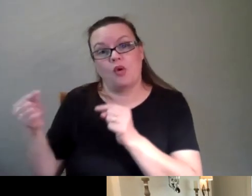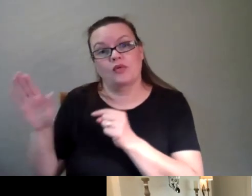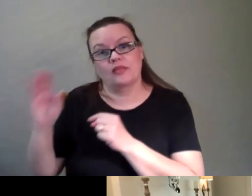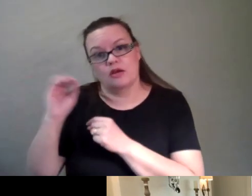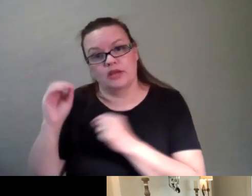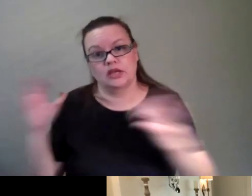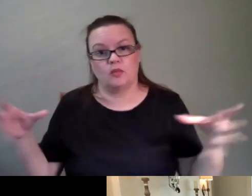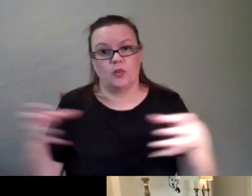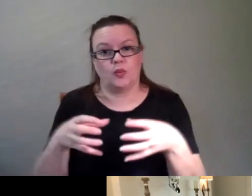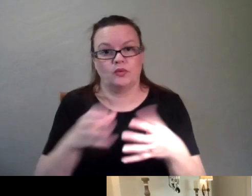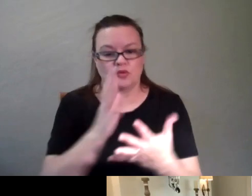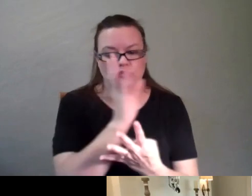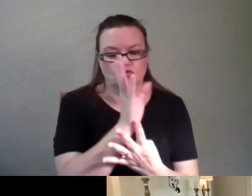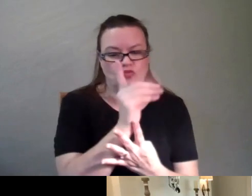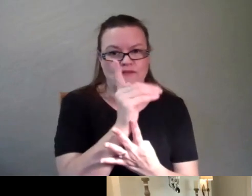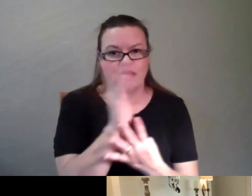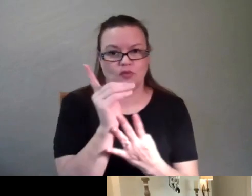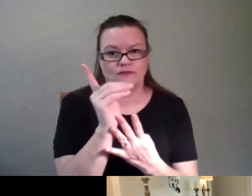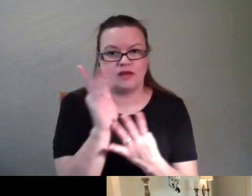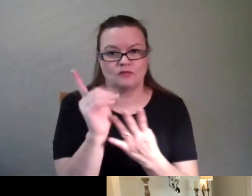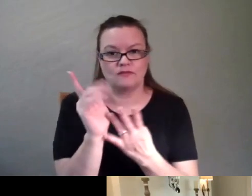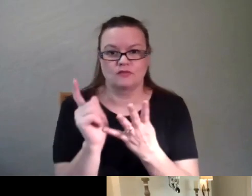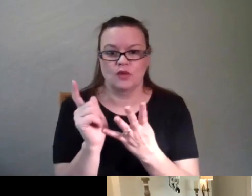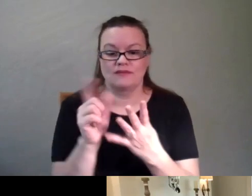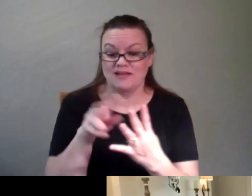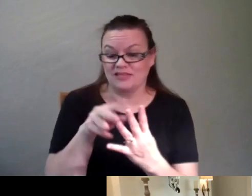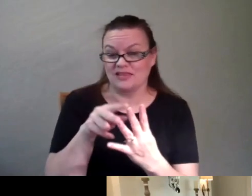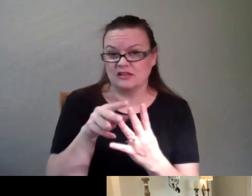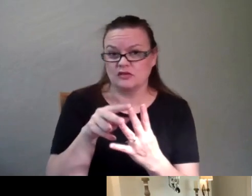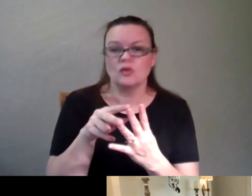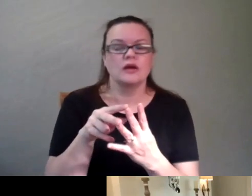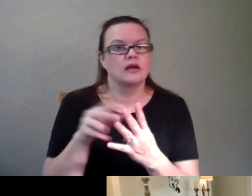raise so much more money on both sides. In fact,